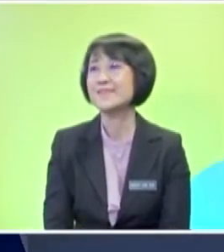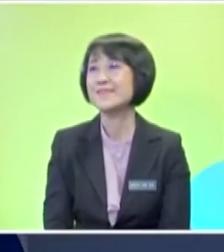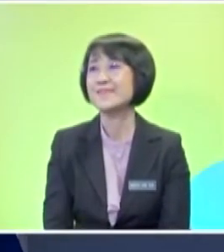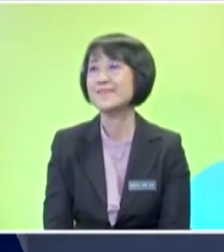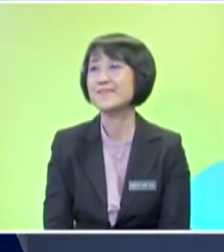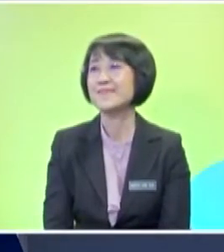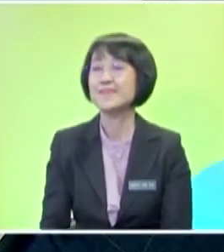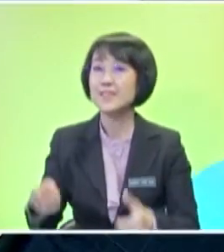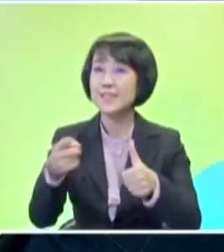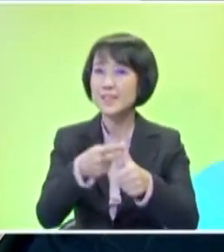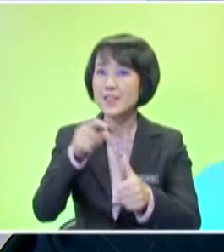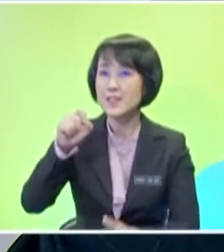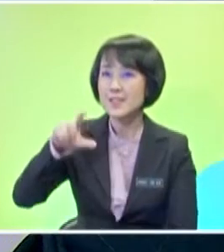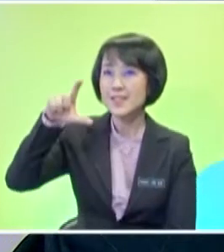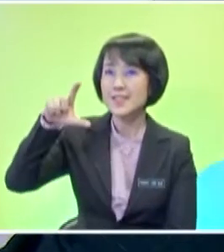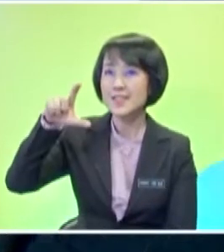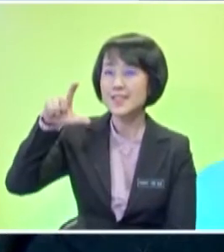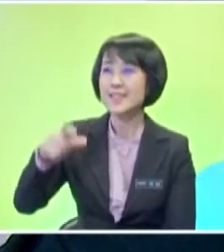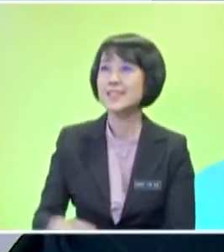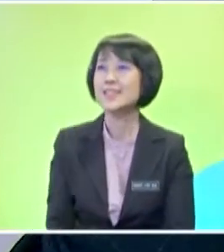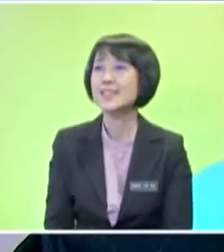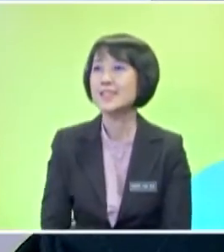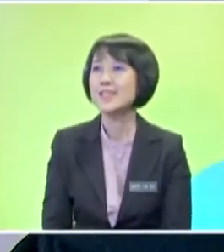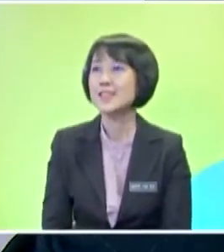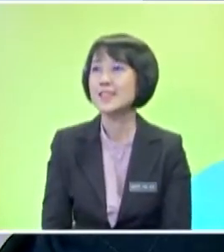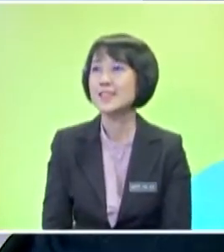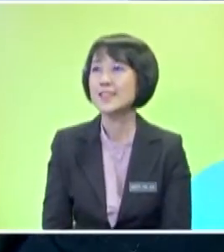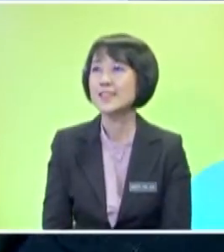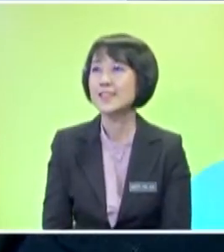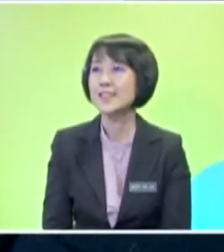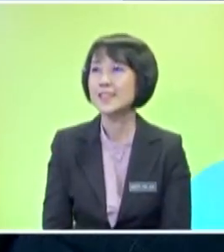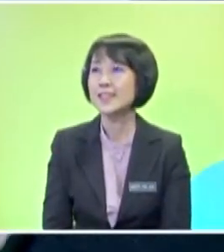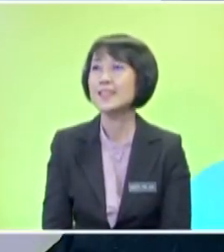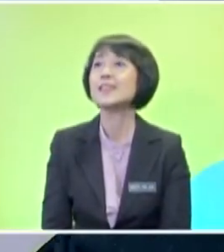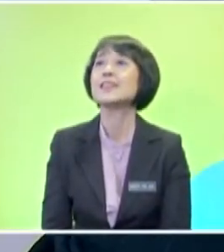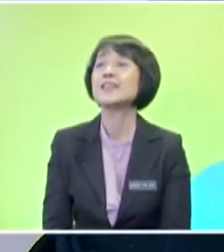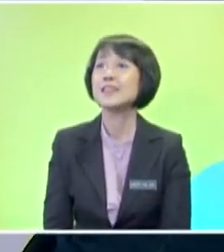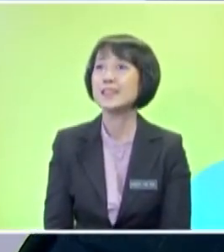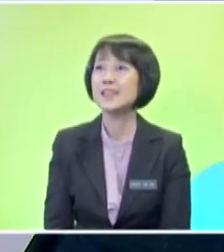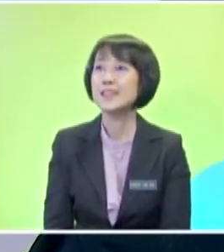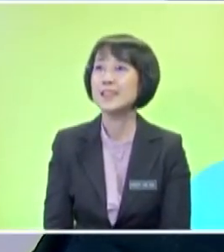First letter of should the sentence. Be capital. Okay. So here, it